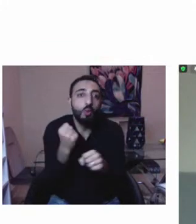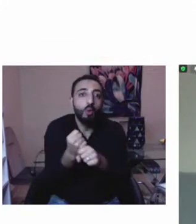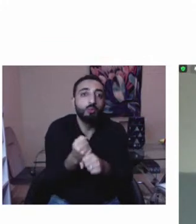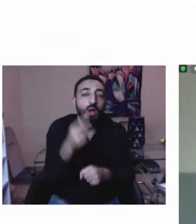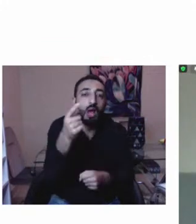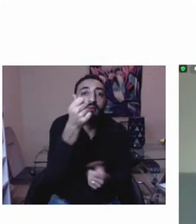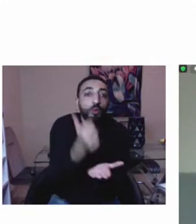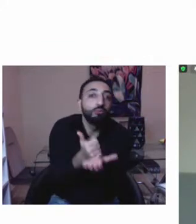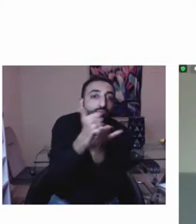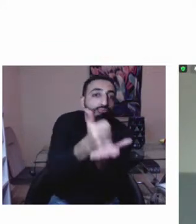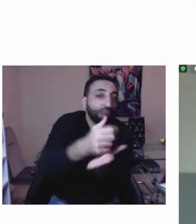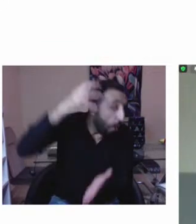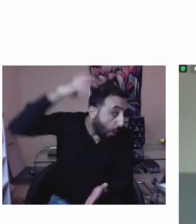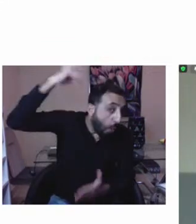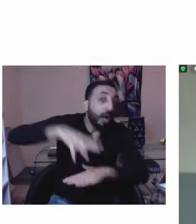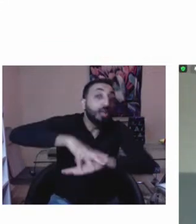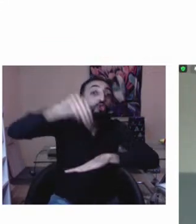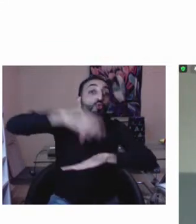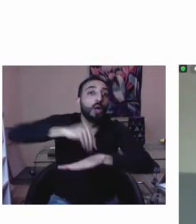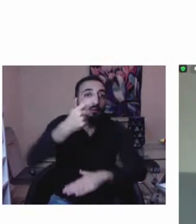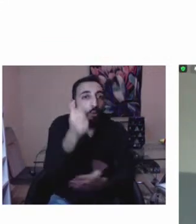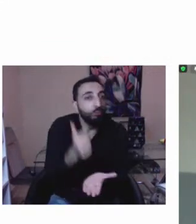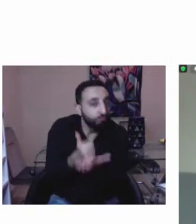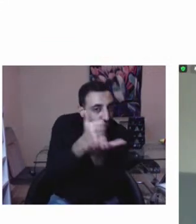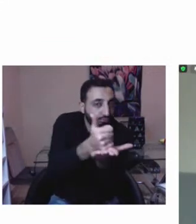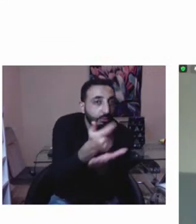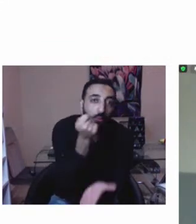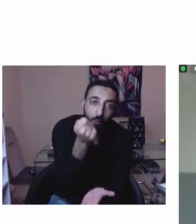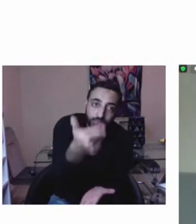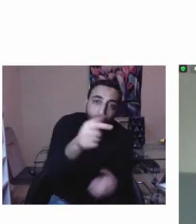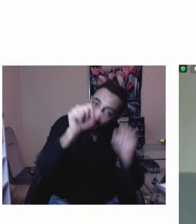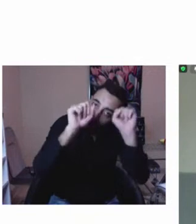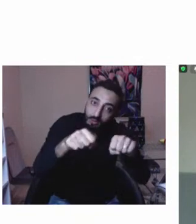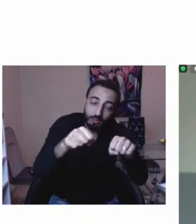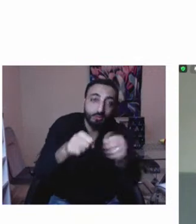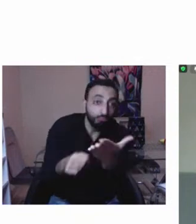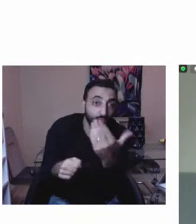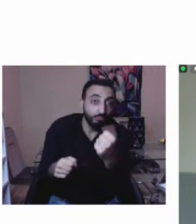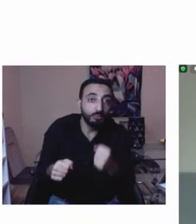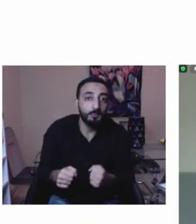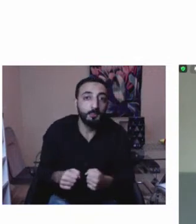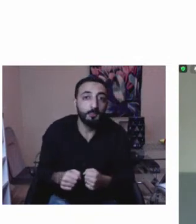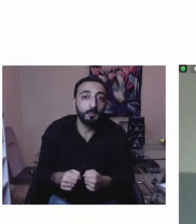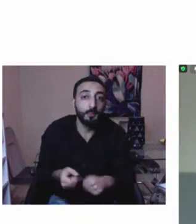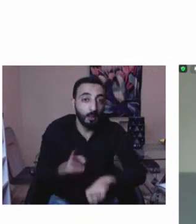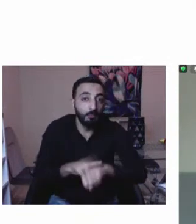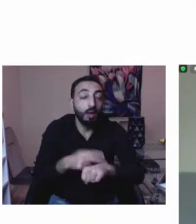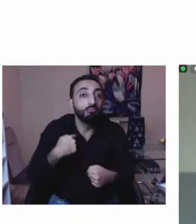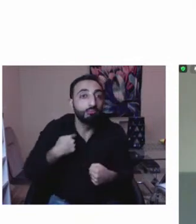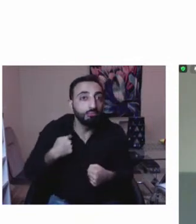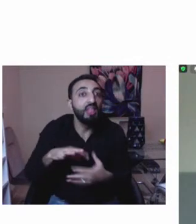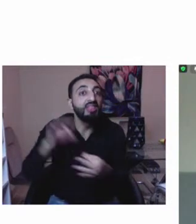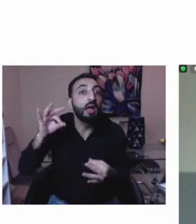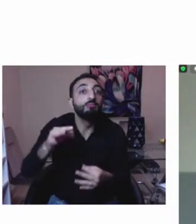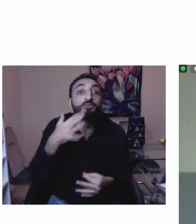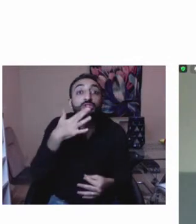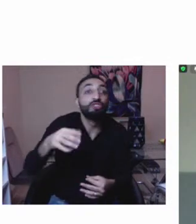milestone to trust the youth and to have to finance youth actions in three countries in the African continent, and not the